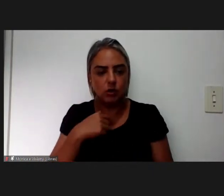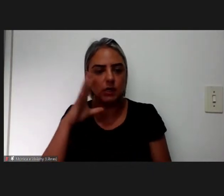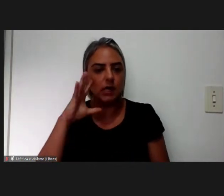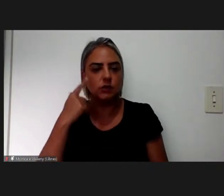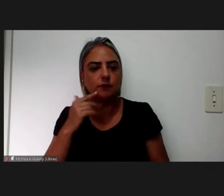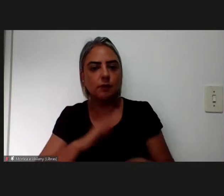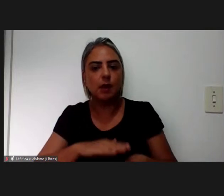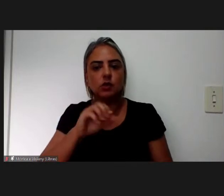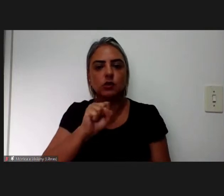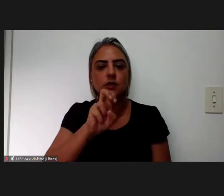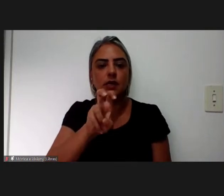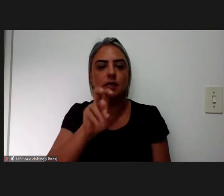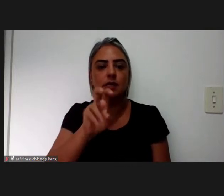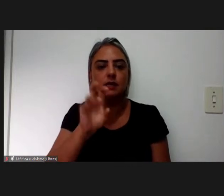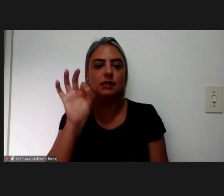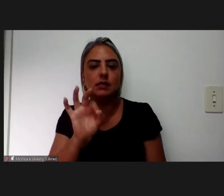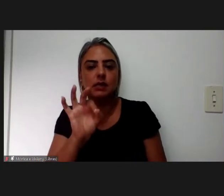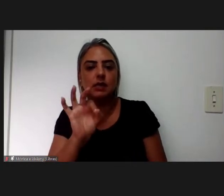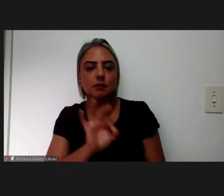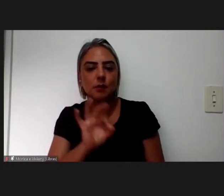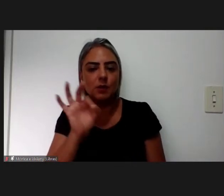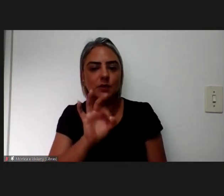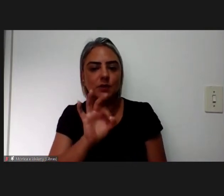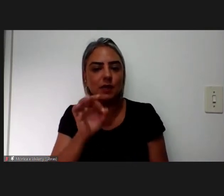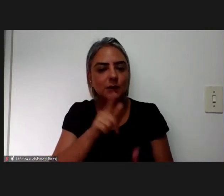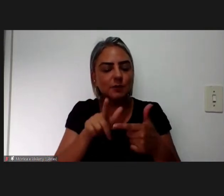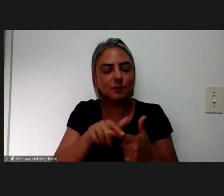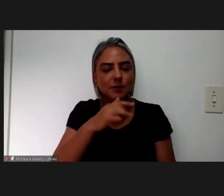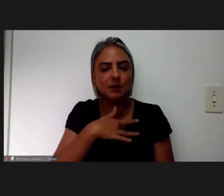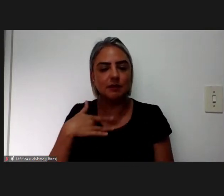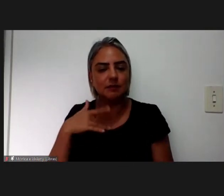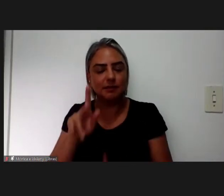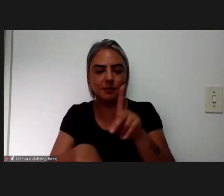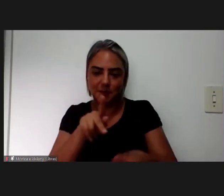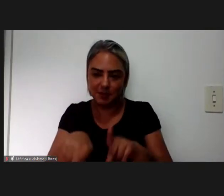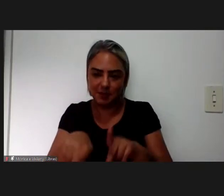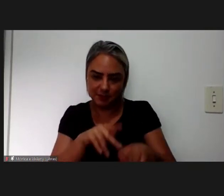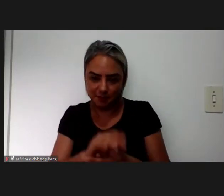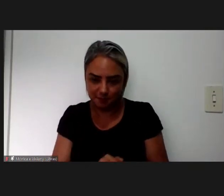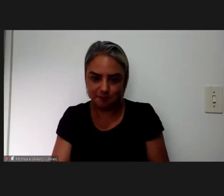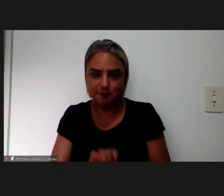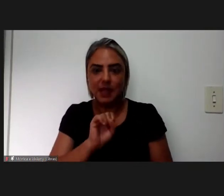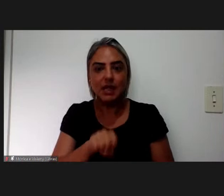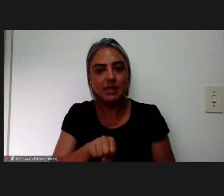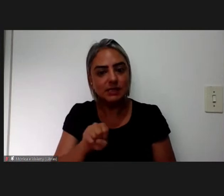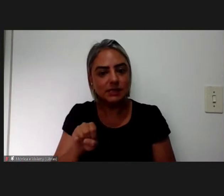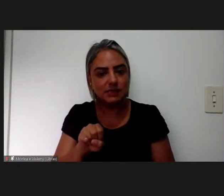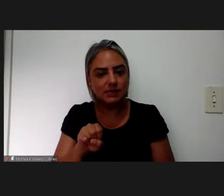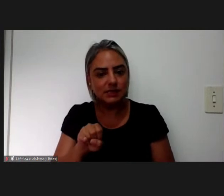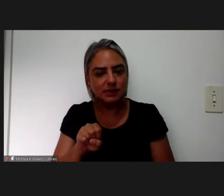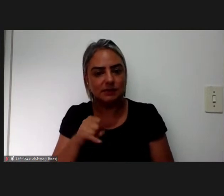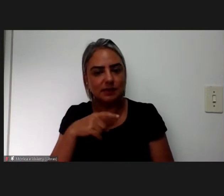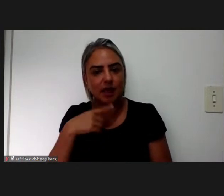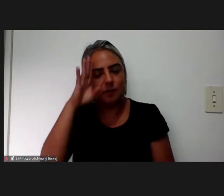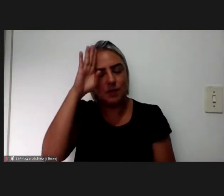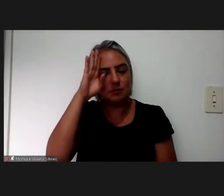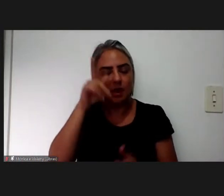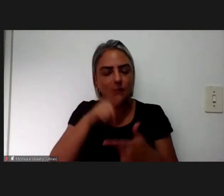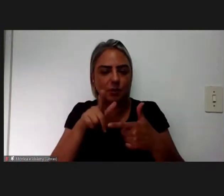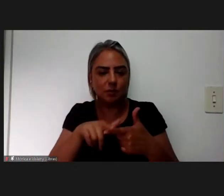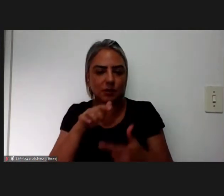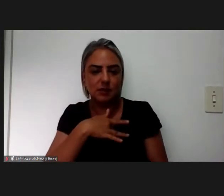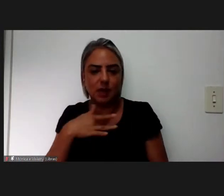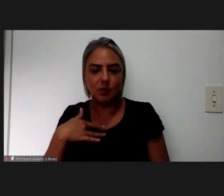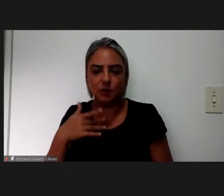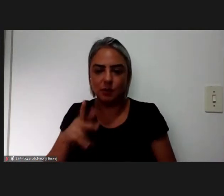and needs to solve more than 80% of issues, health issues from the population. And yes, the main